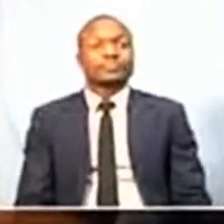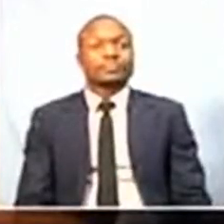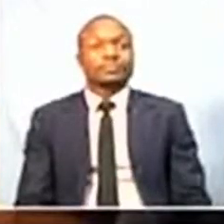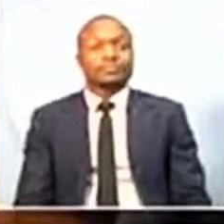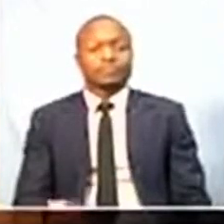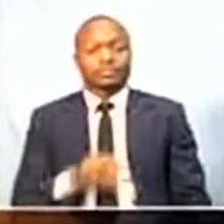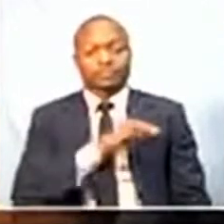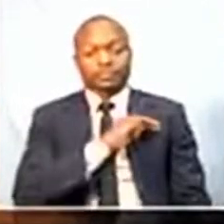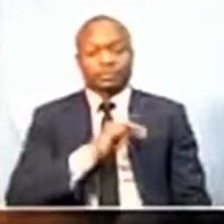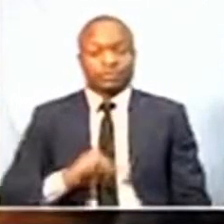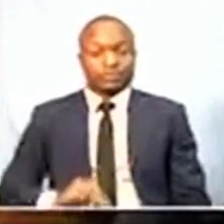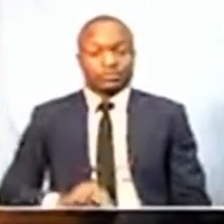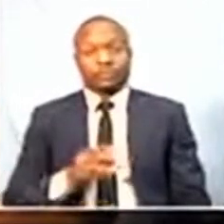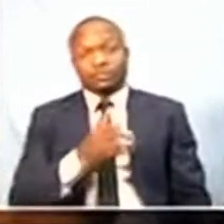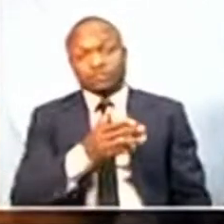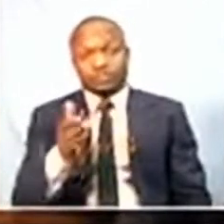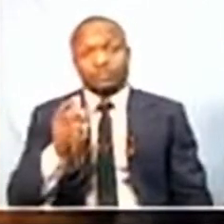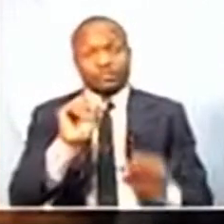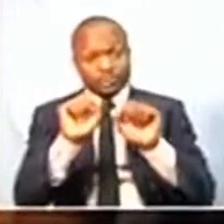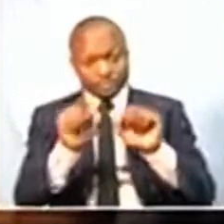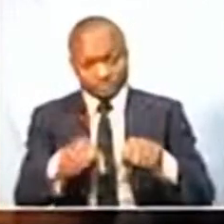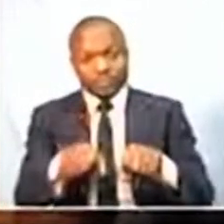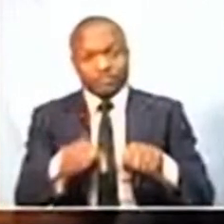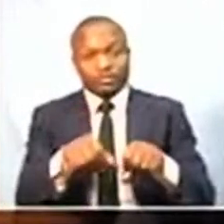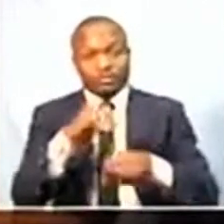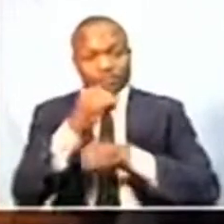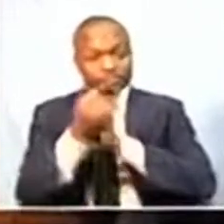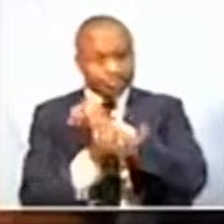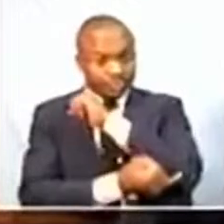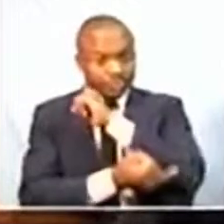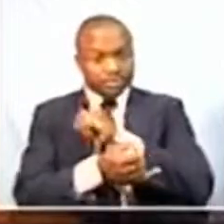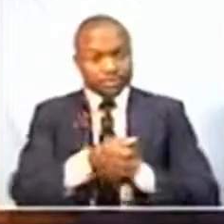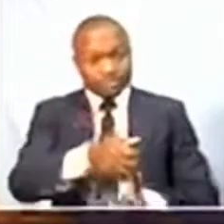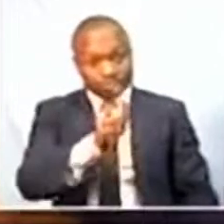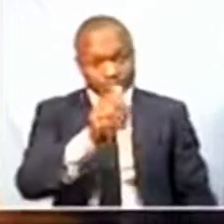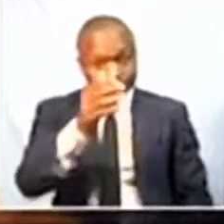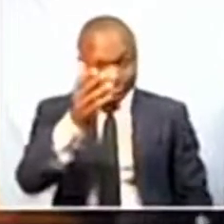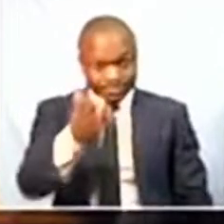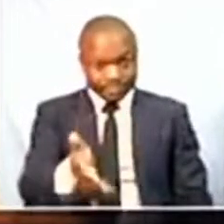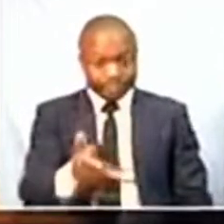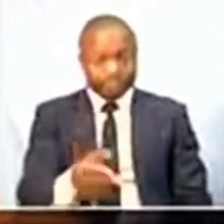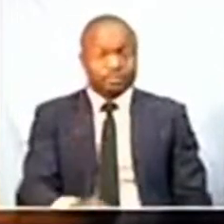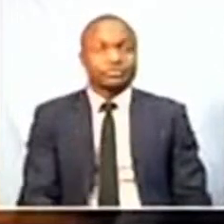Members from that end, you can use the mic at the far end there.